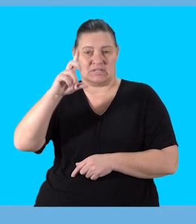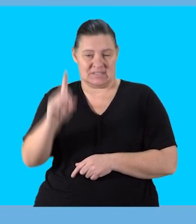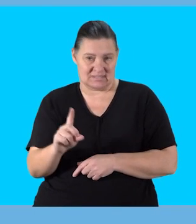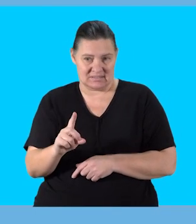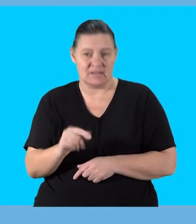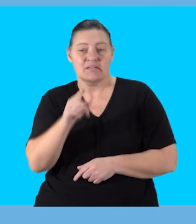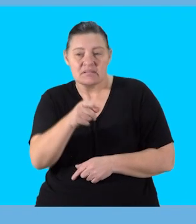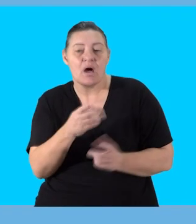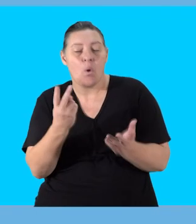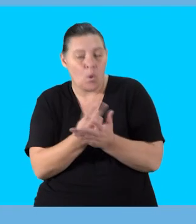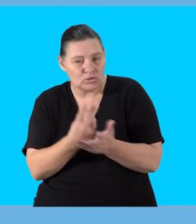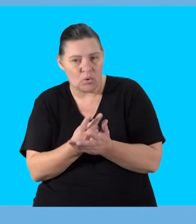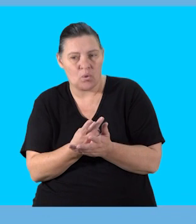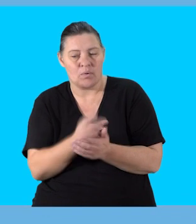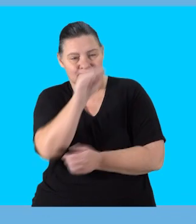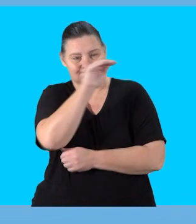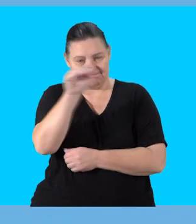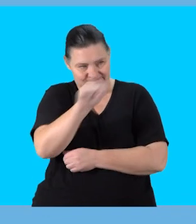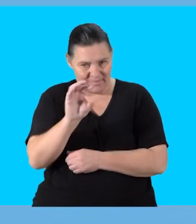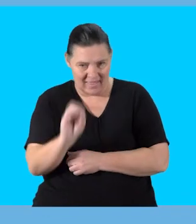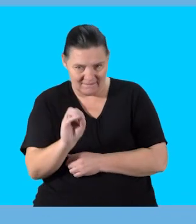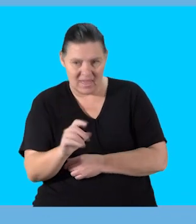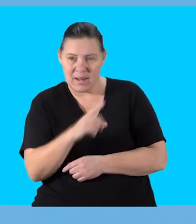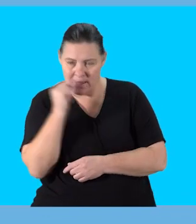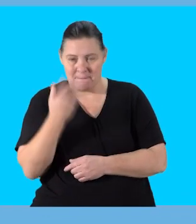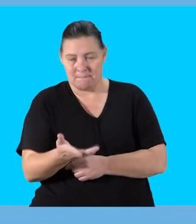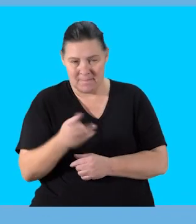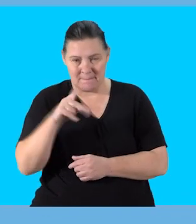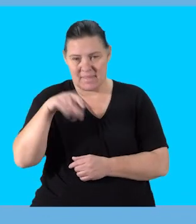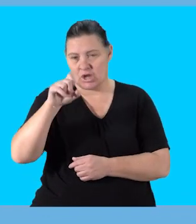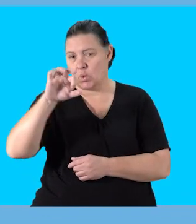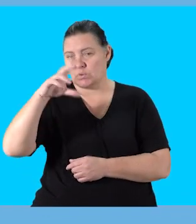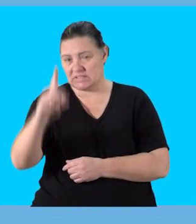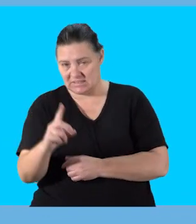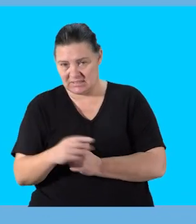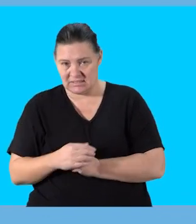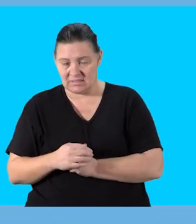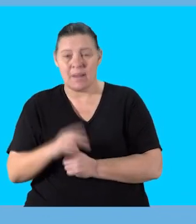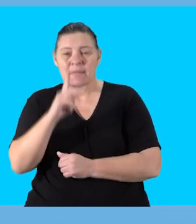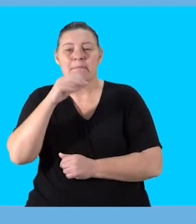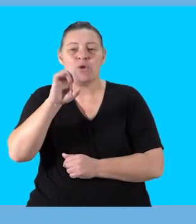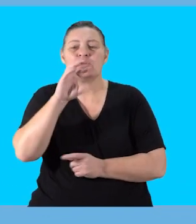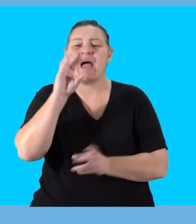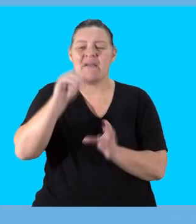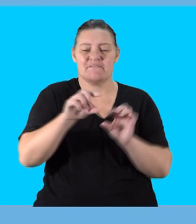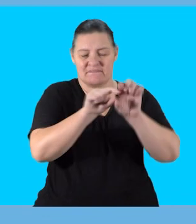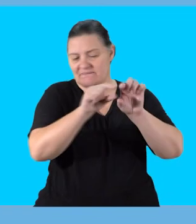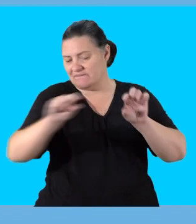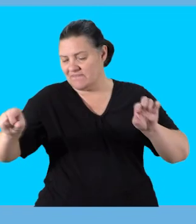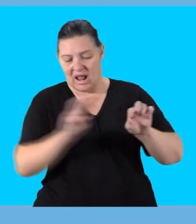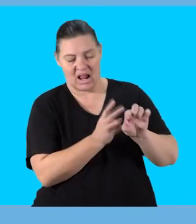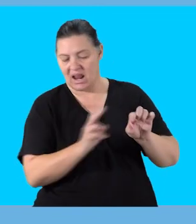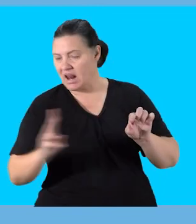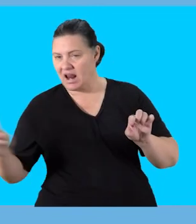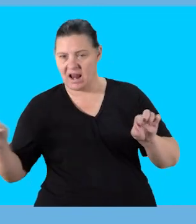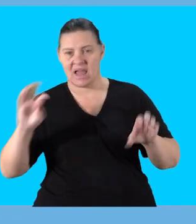Now, the periodic table is also arranged in horizontal rows known as periods. And then a period contains a series